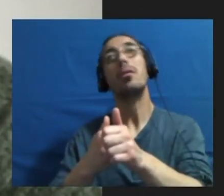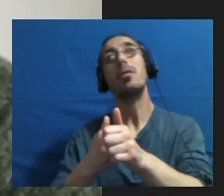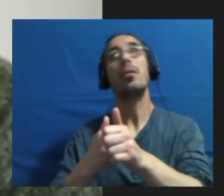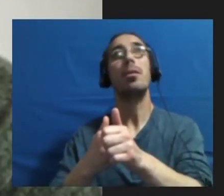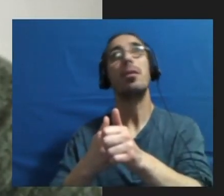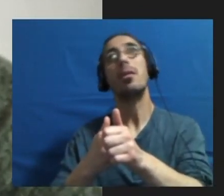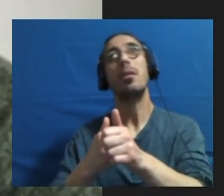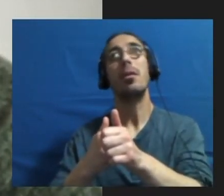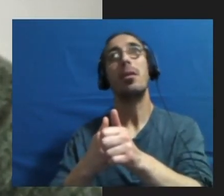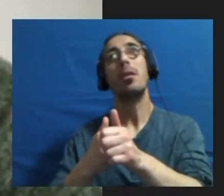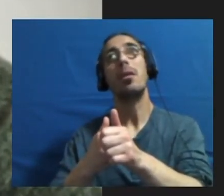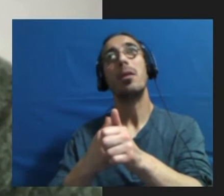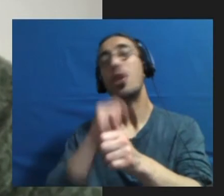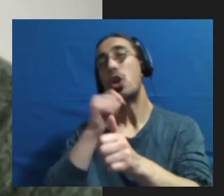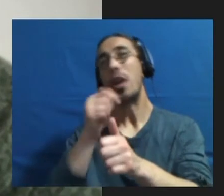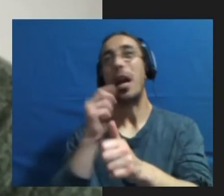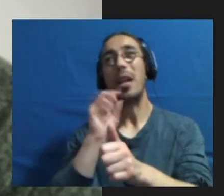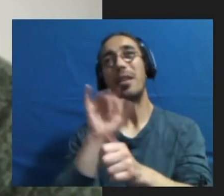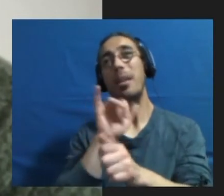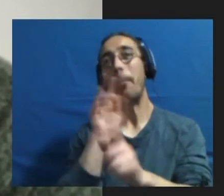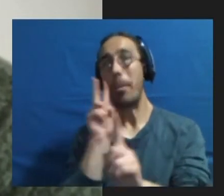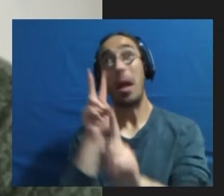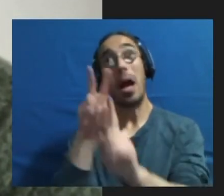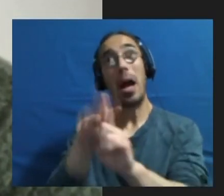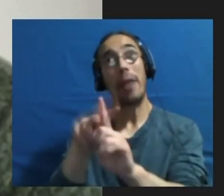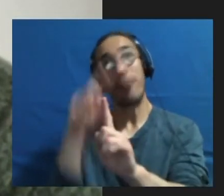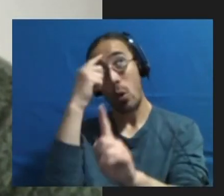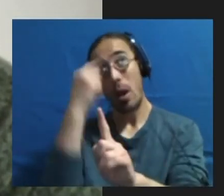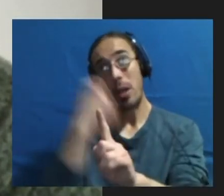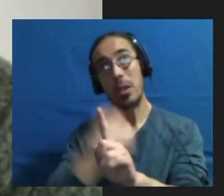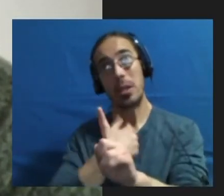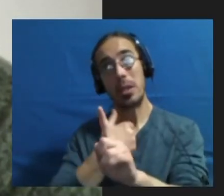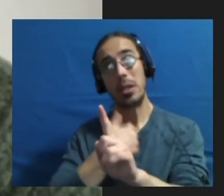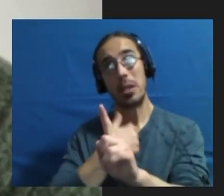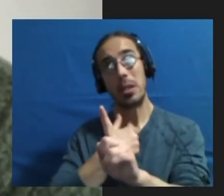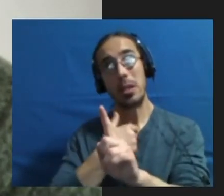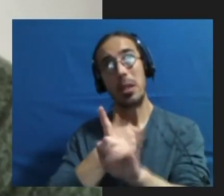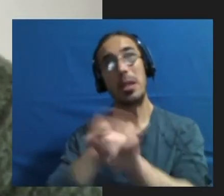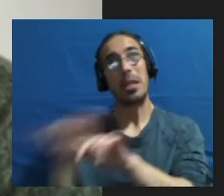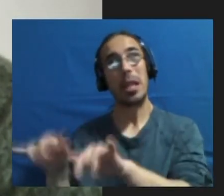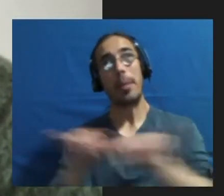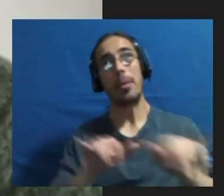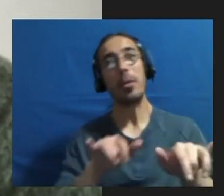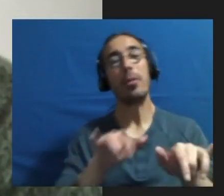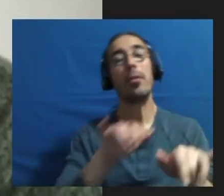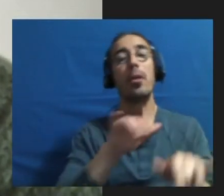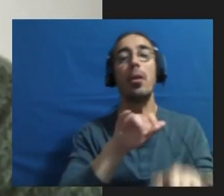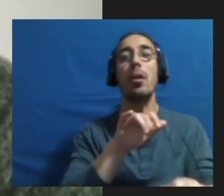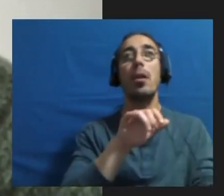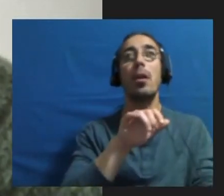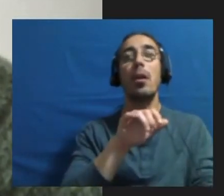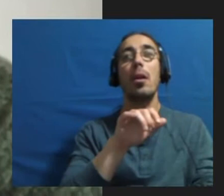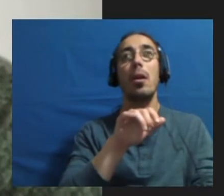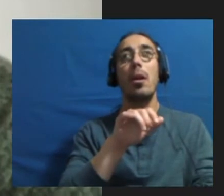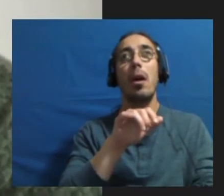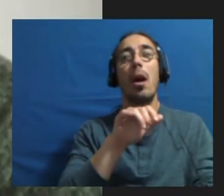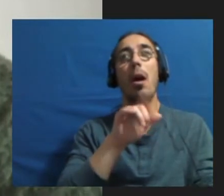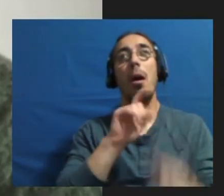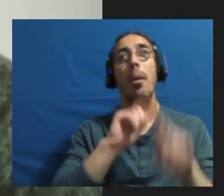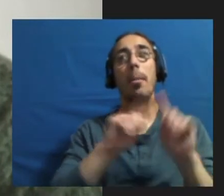as implied to us as they are to neurotypicals. We're now having